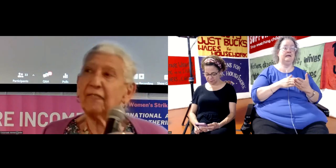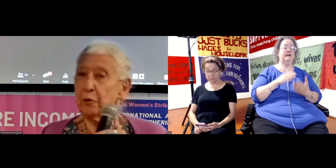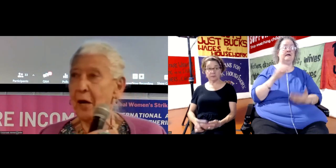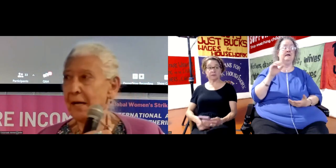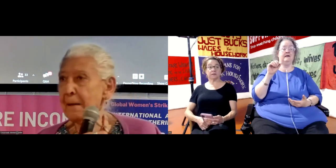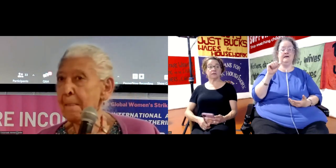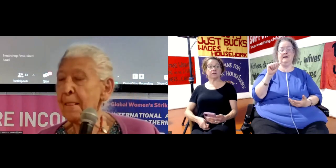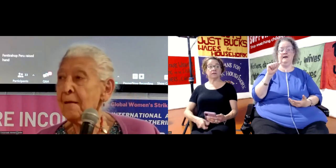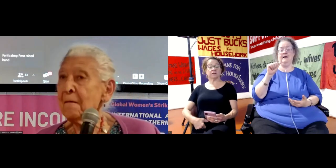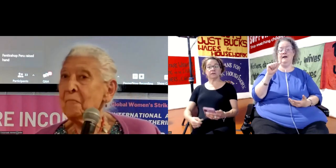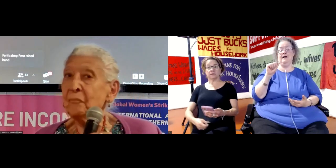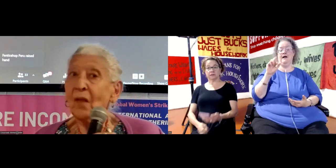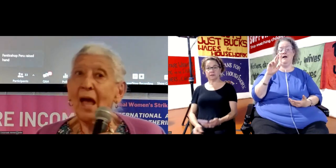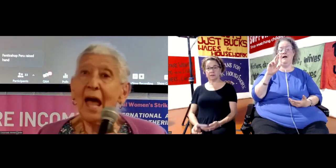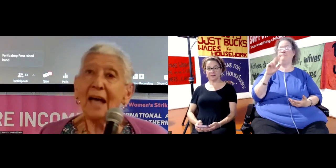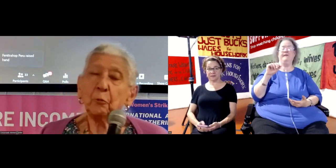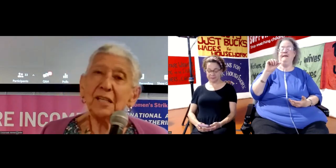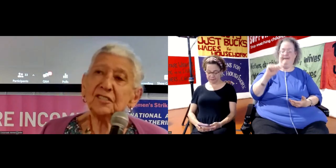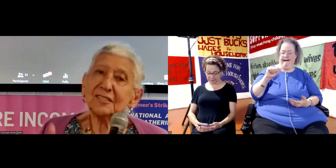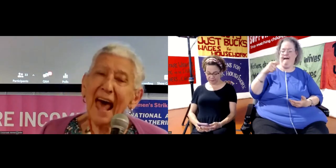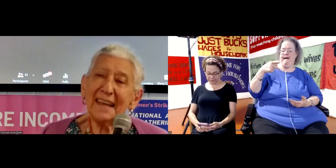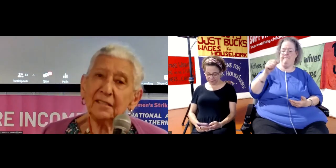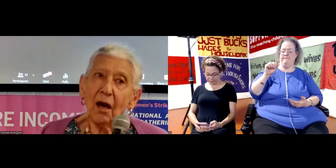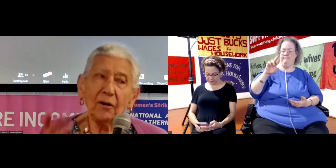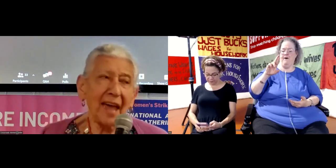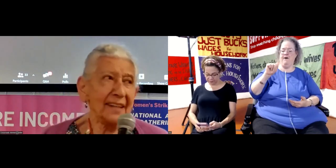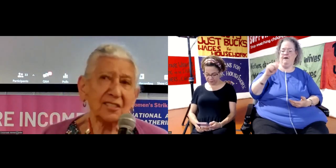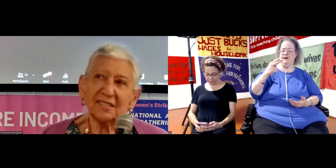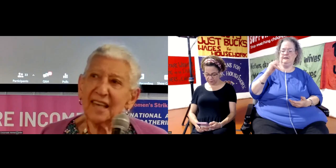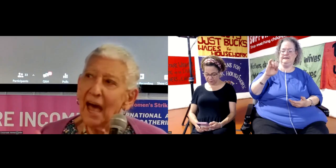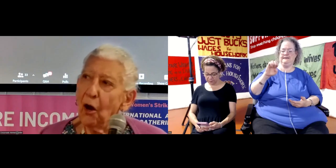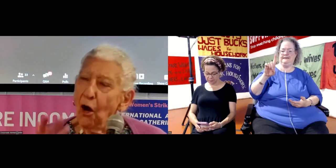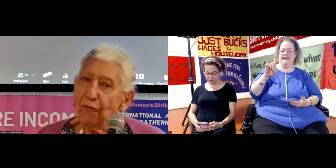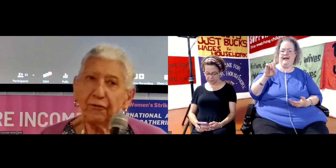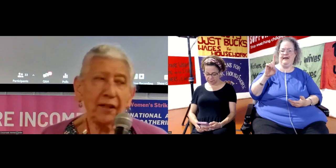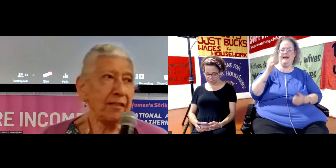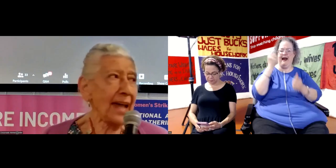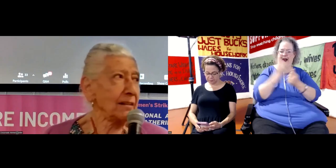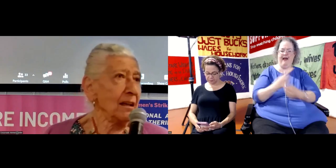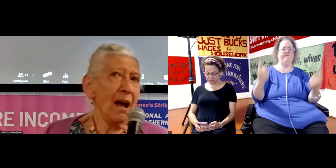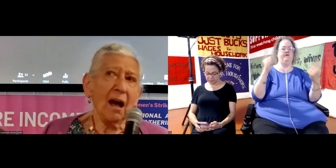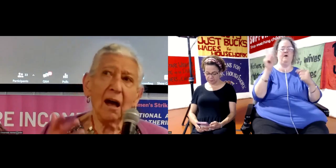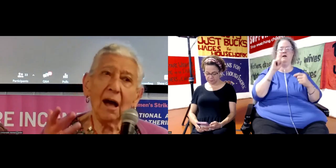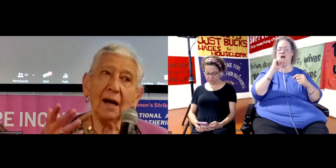apartheid everywhere. And we stand against the offer